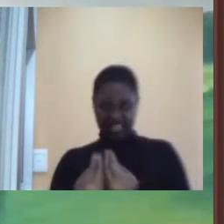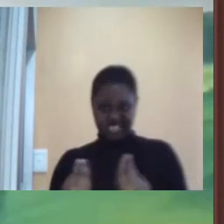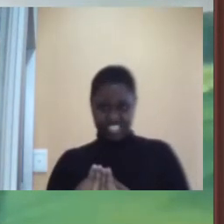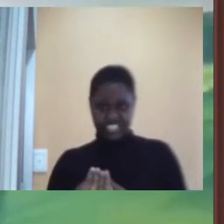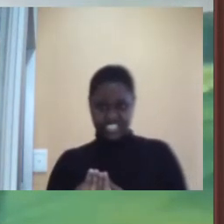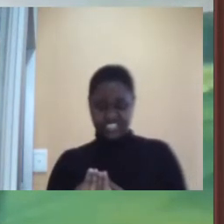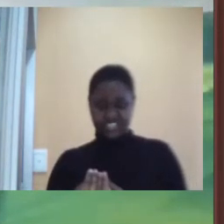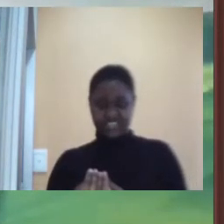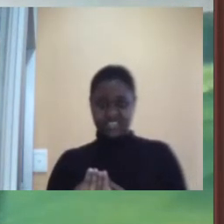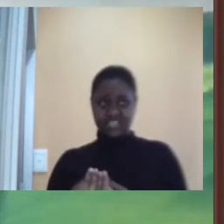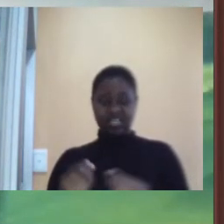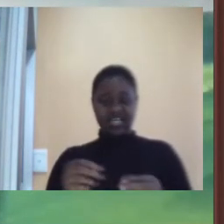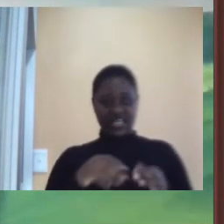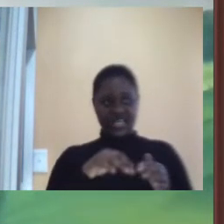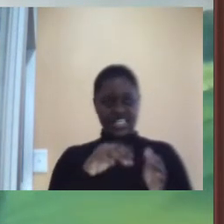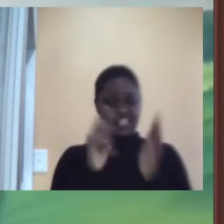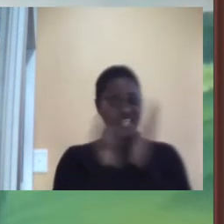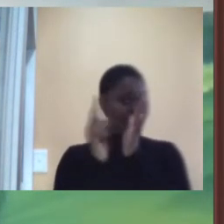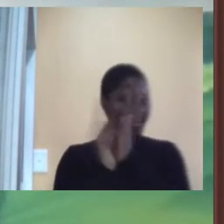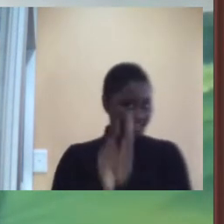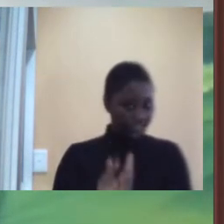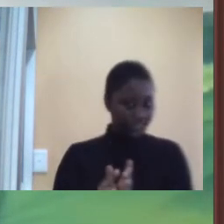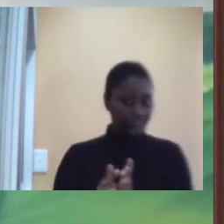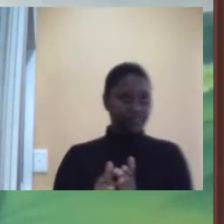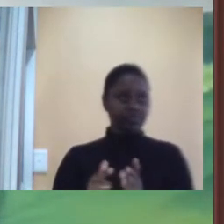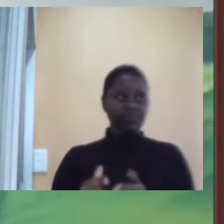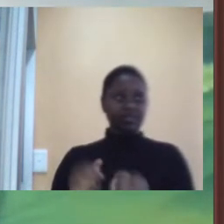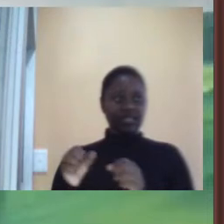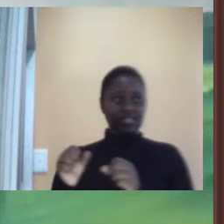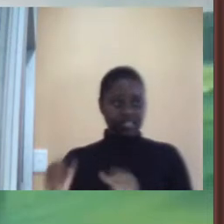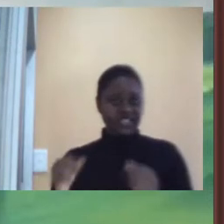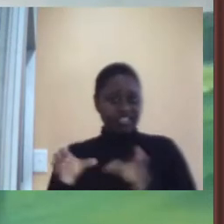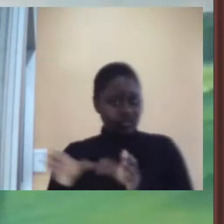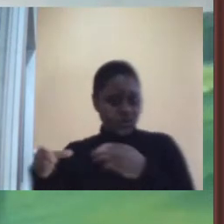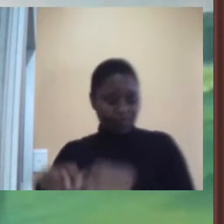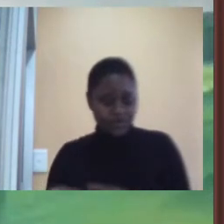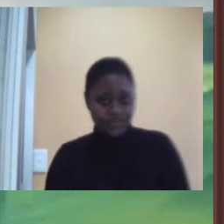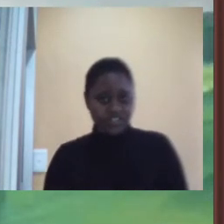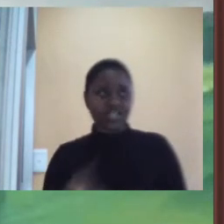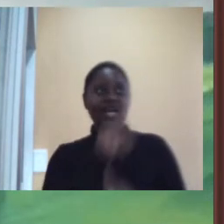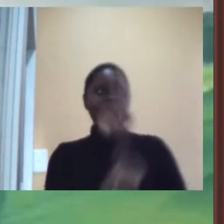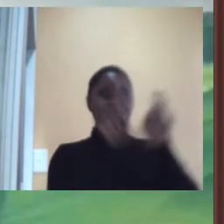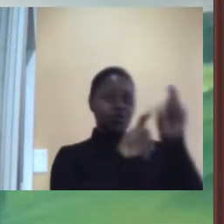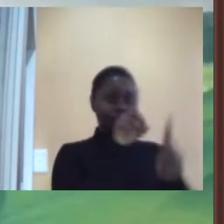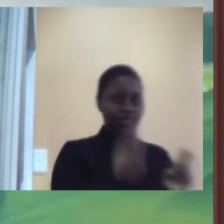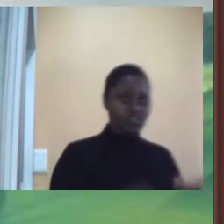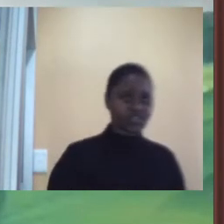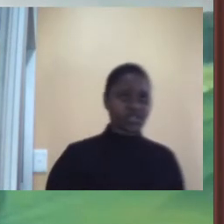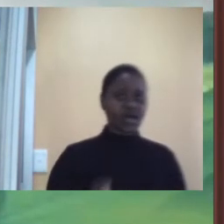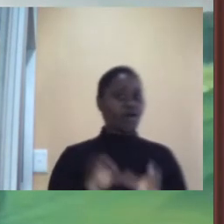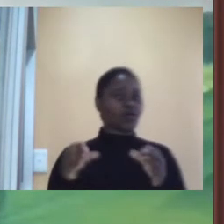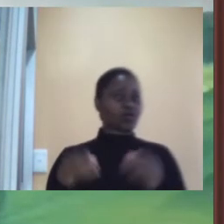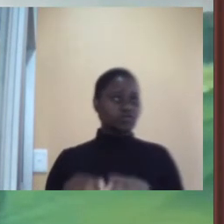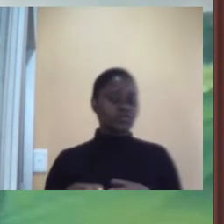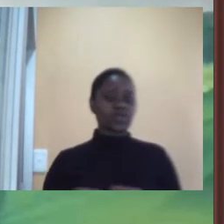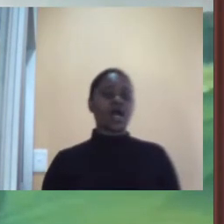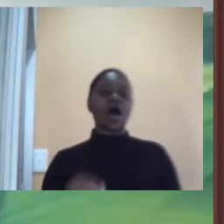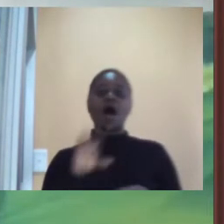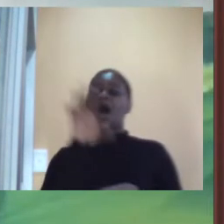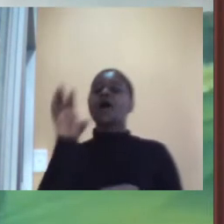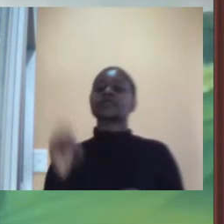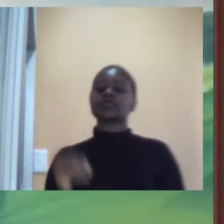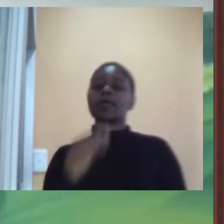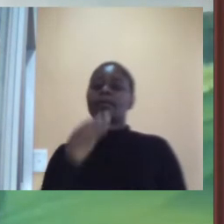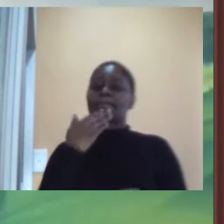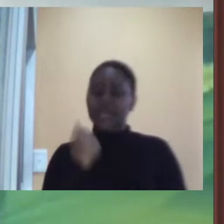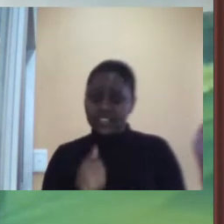in fact bringing the legislature and the stability of this committee into question, and it's her own committee. I ask that you